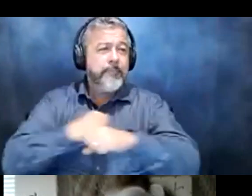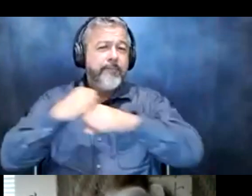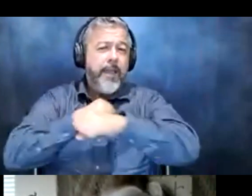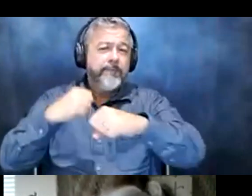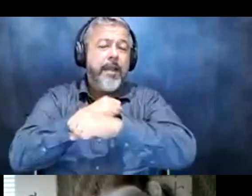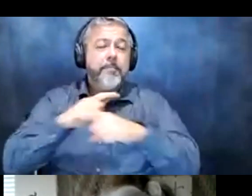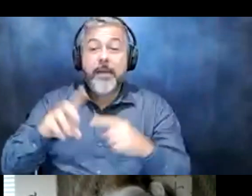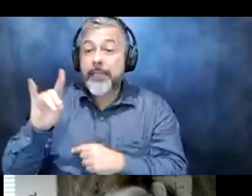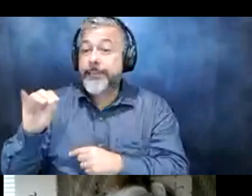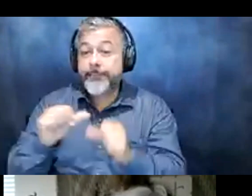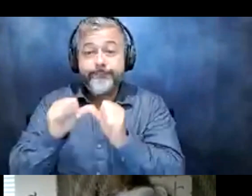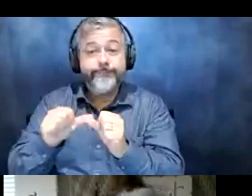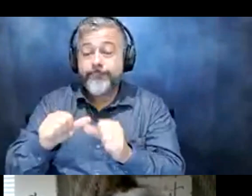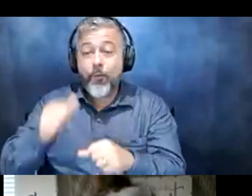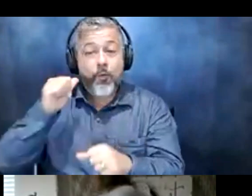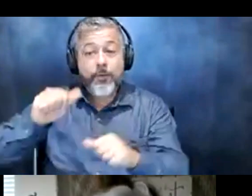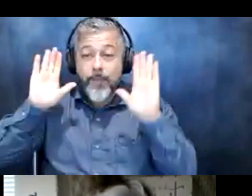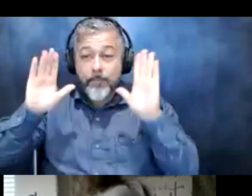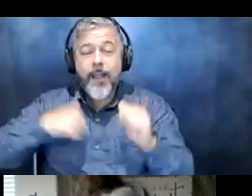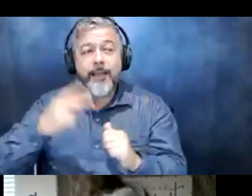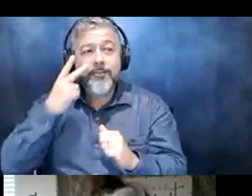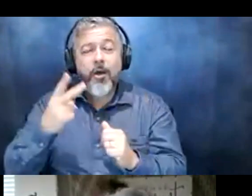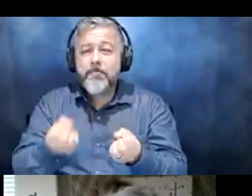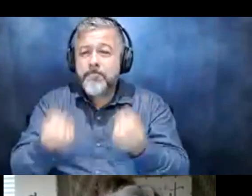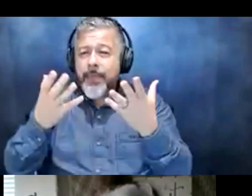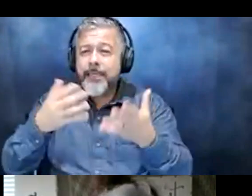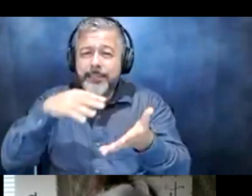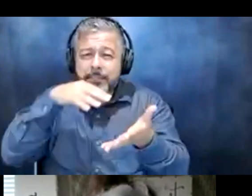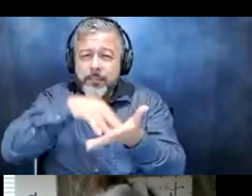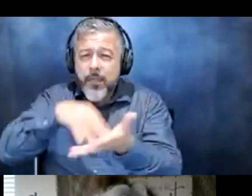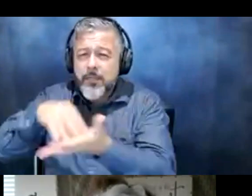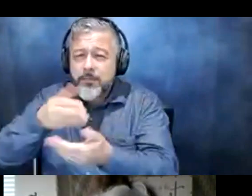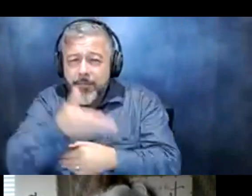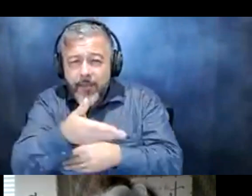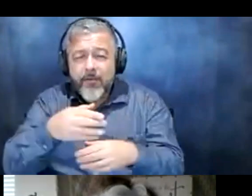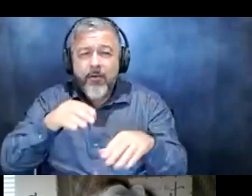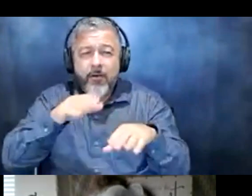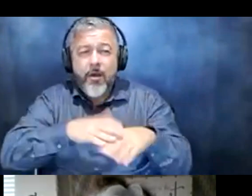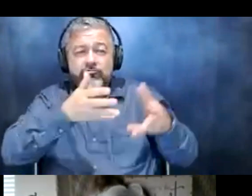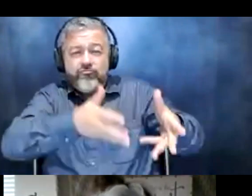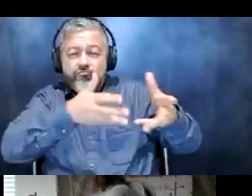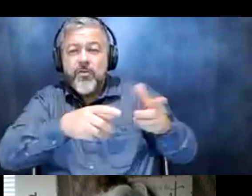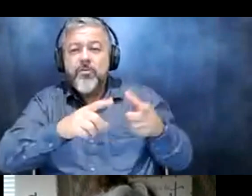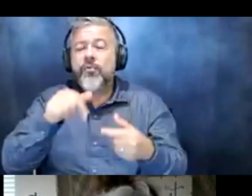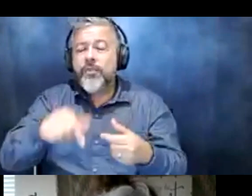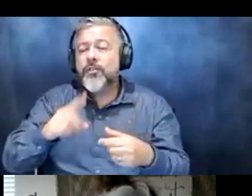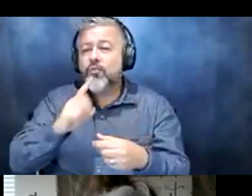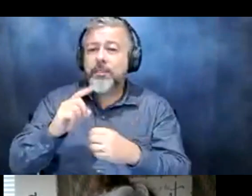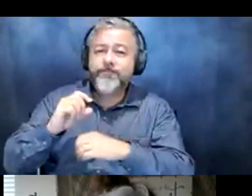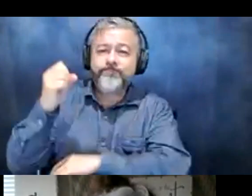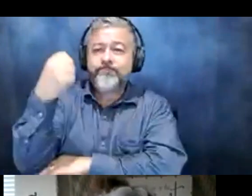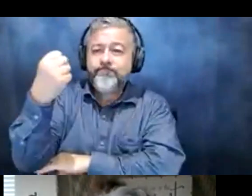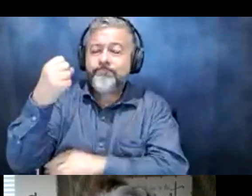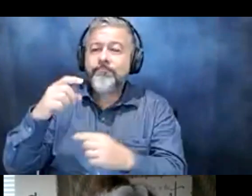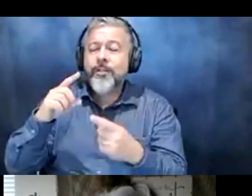3 decades of studies sitting on shelves. So this watershed moment also led us to working with the California Senior Legislature